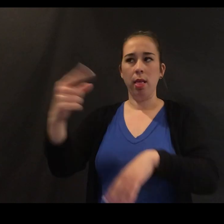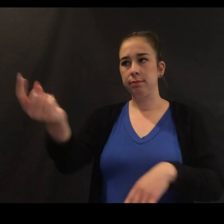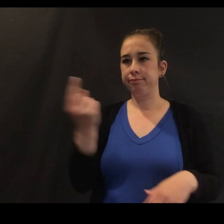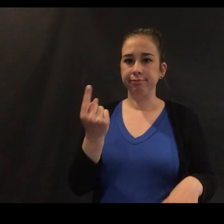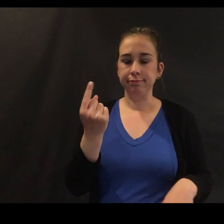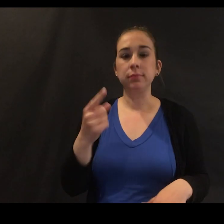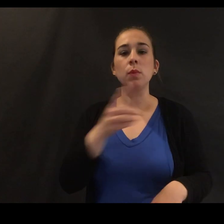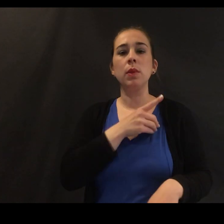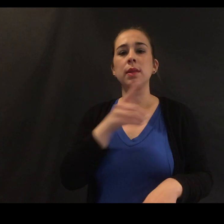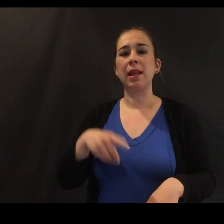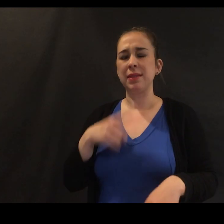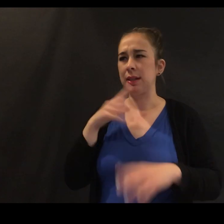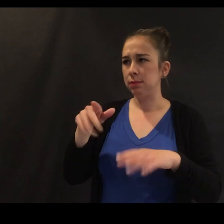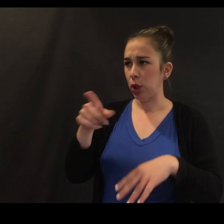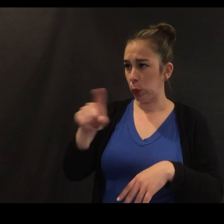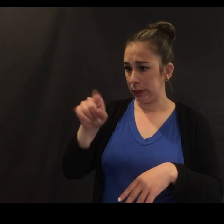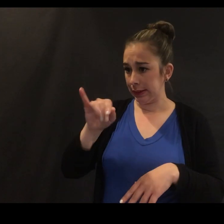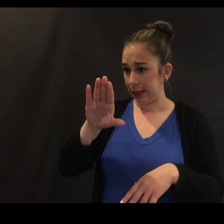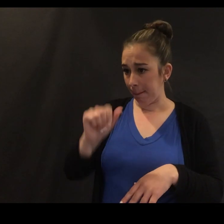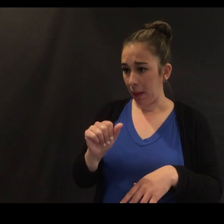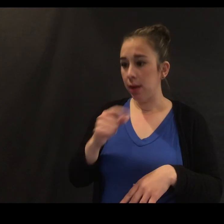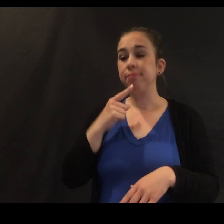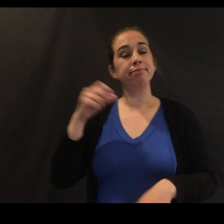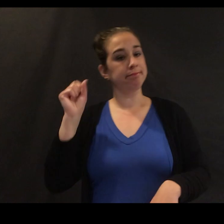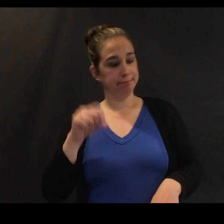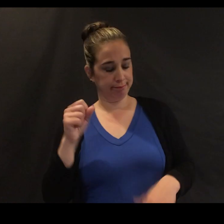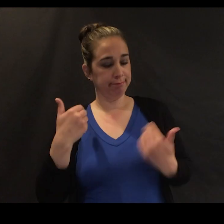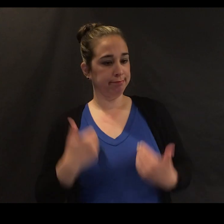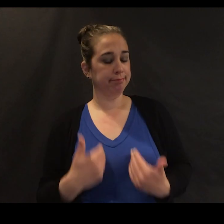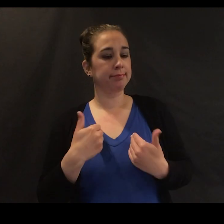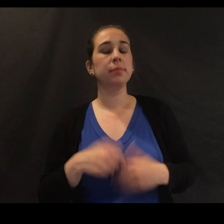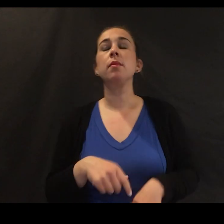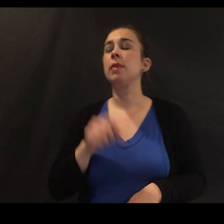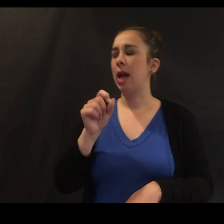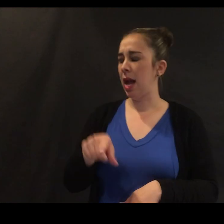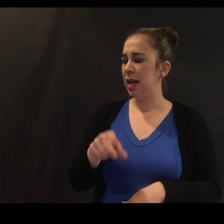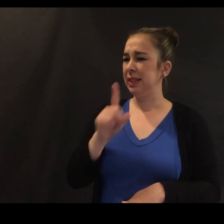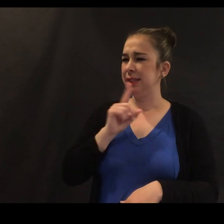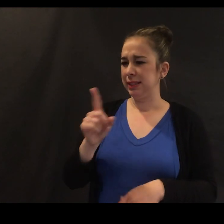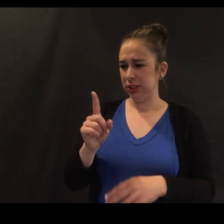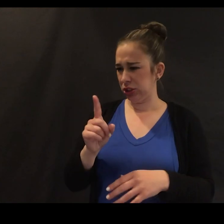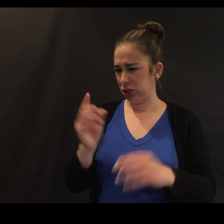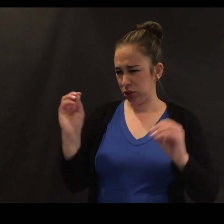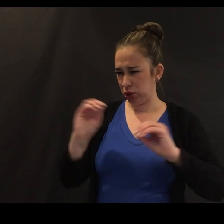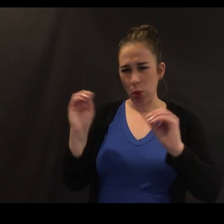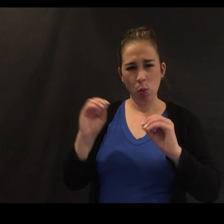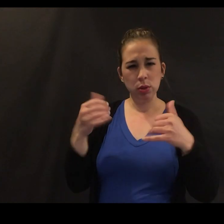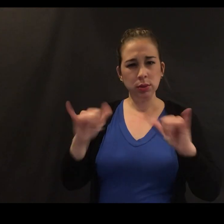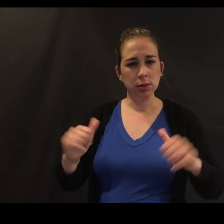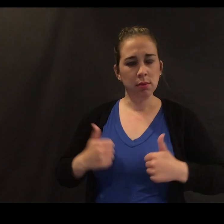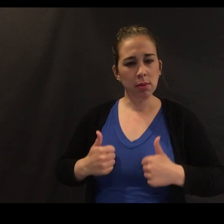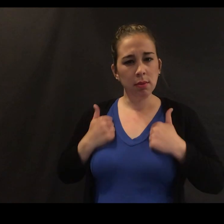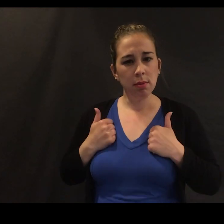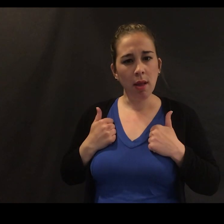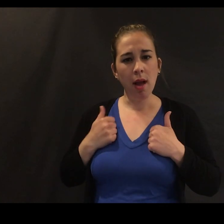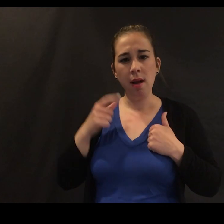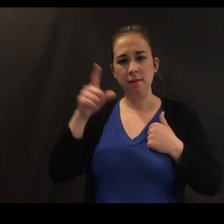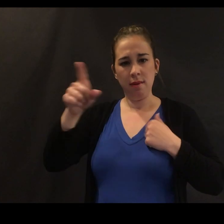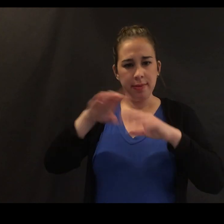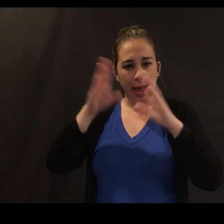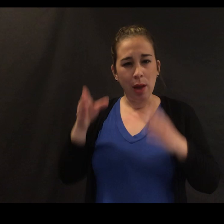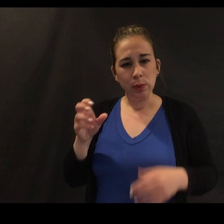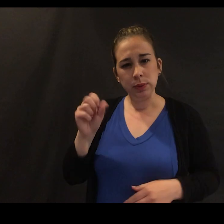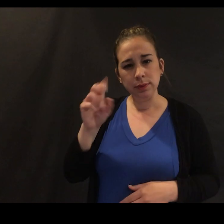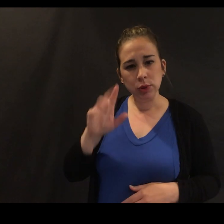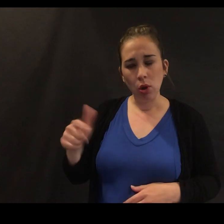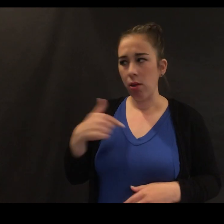king said to him, "Are you Ziba? At your service," he replied. The king asked, "Is there no one still alive from the house of Saul to